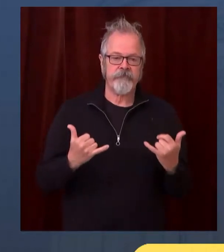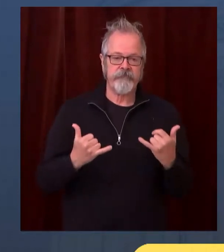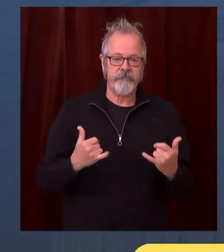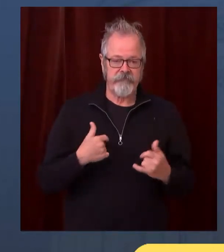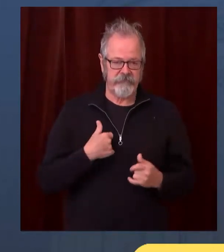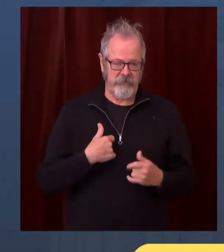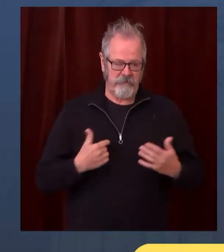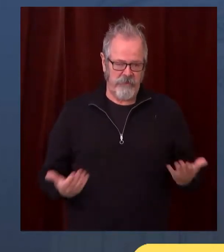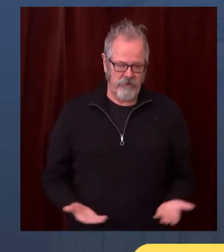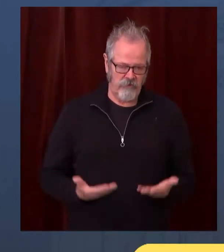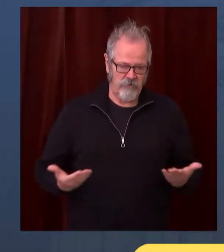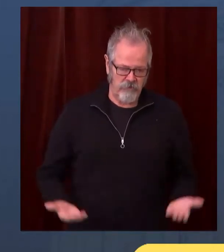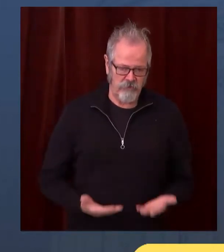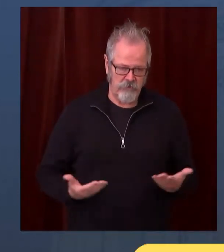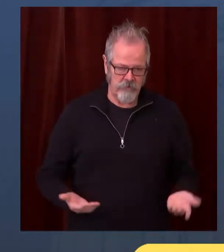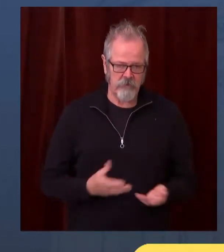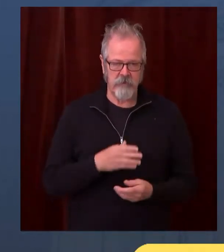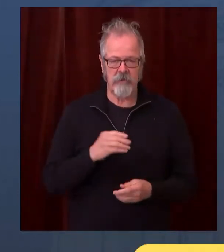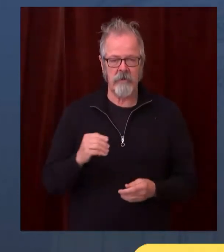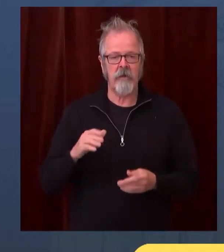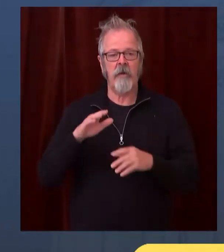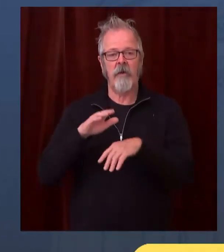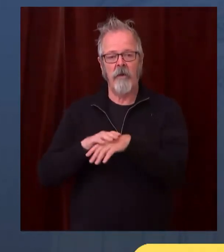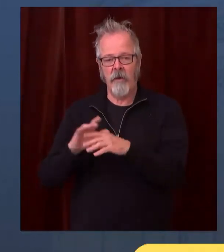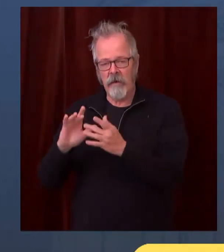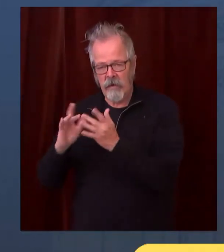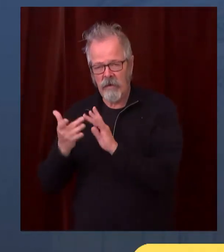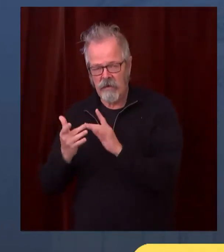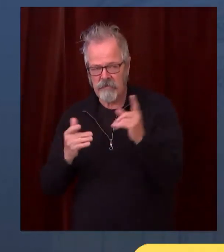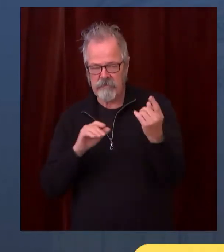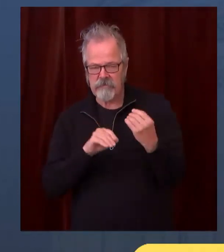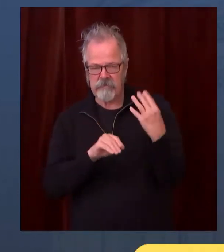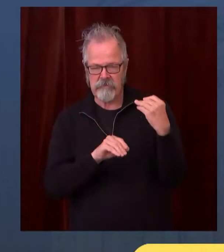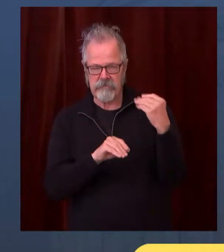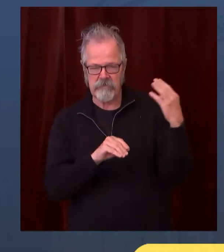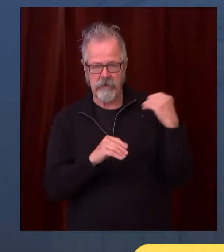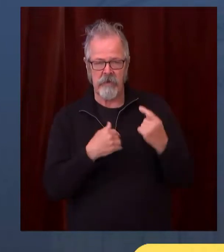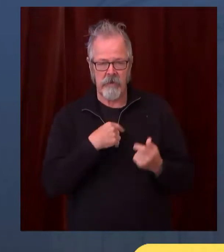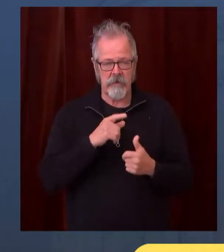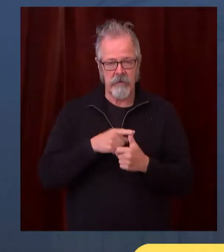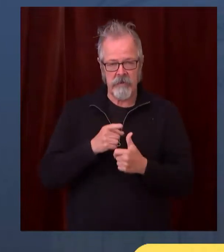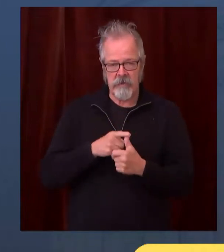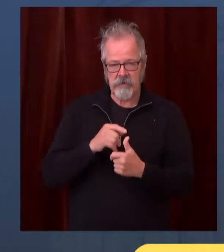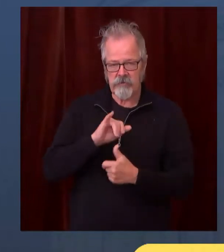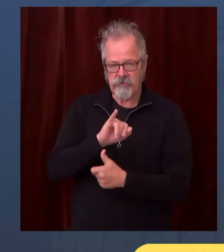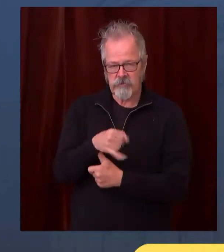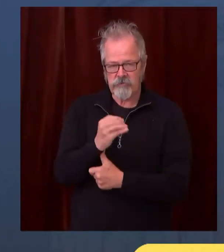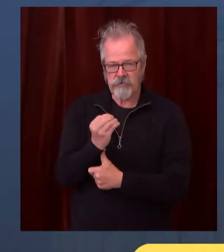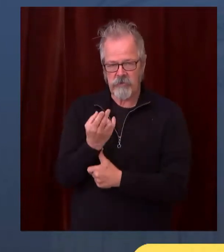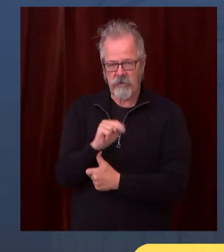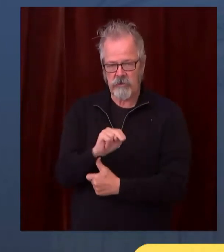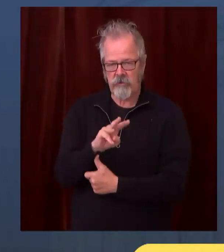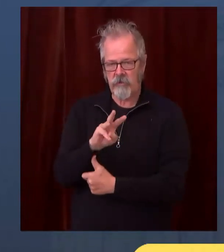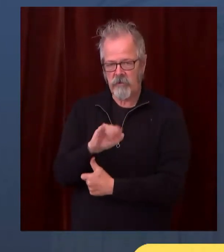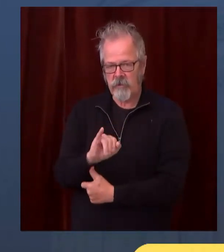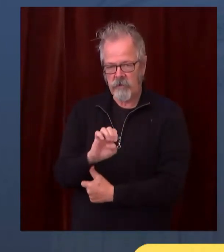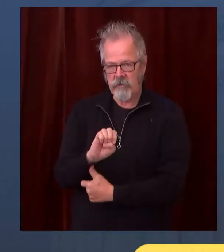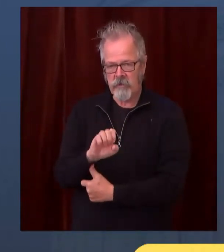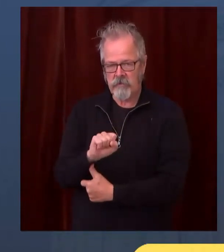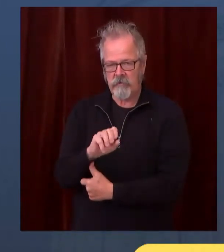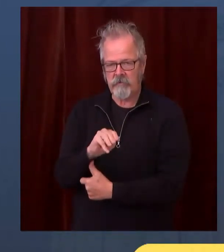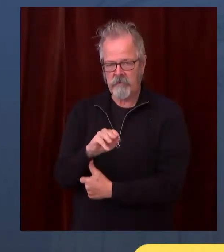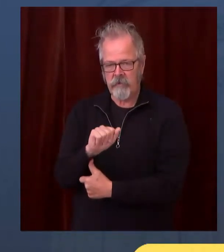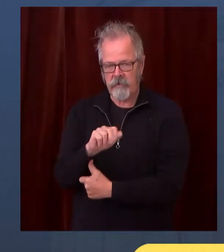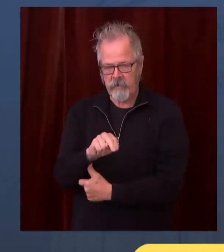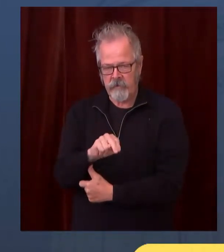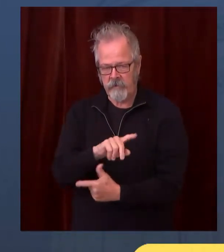to talk about our Safe Start plan for long-term care facilities. You know, we know that the COVID pandemic